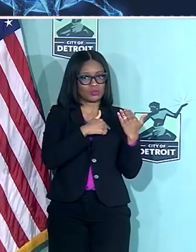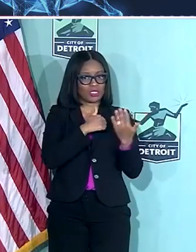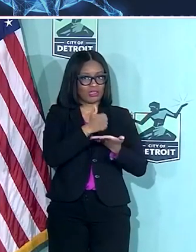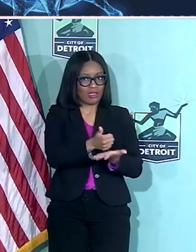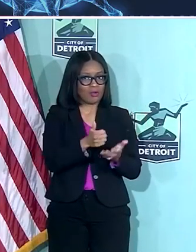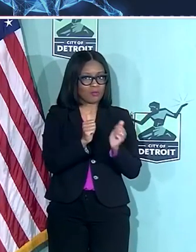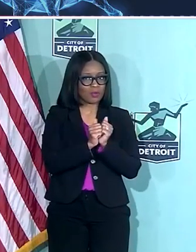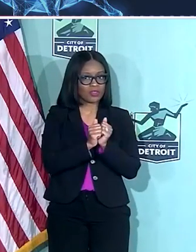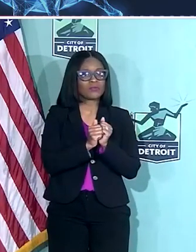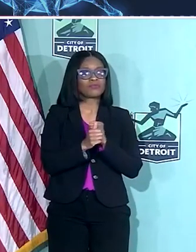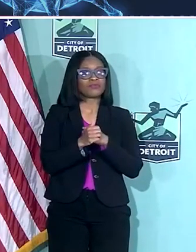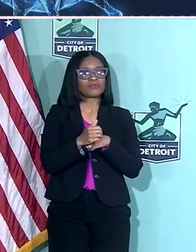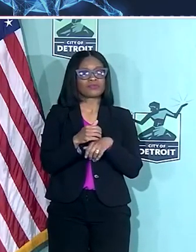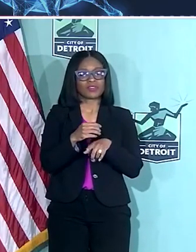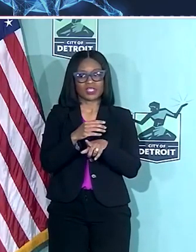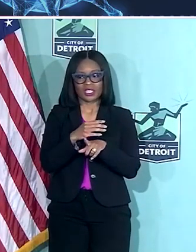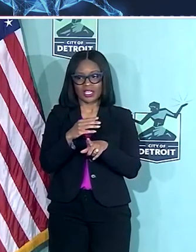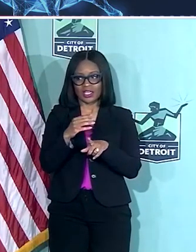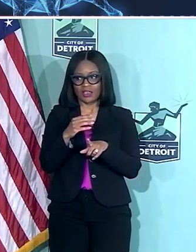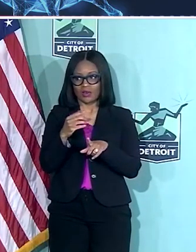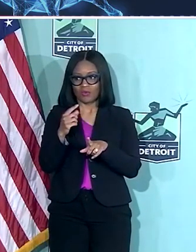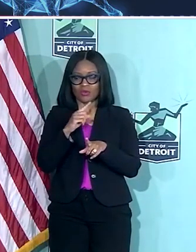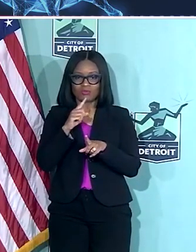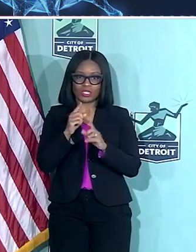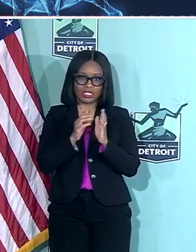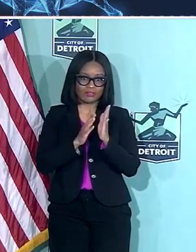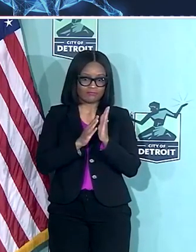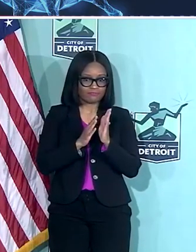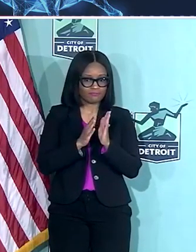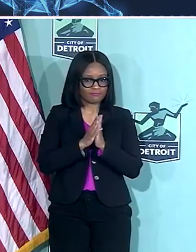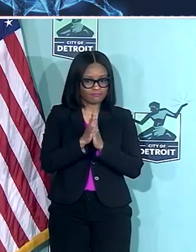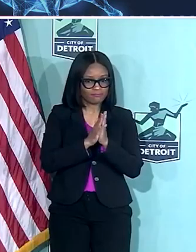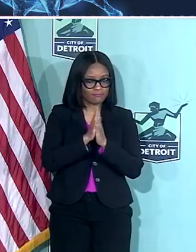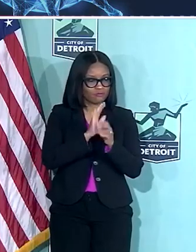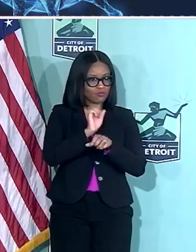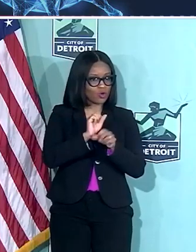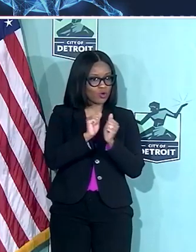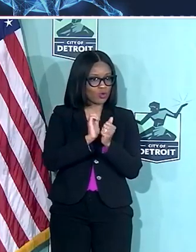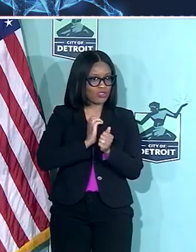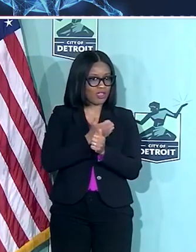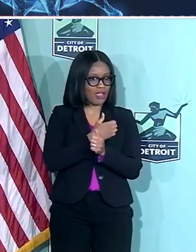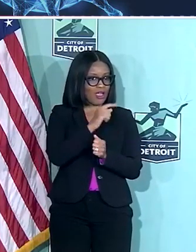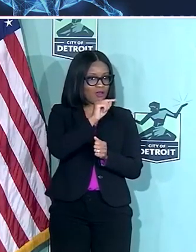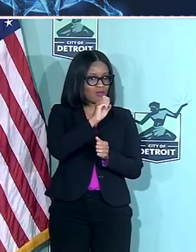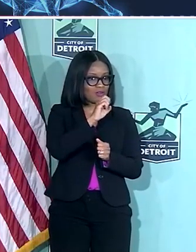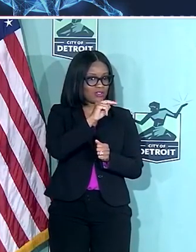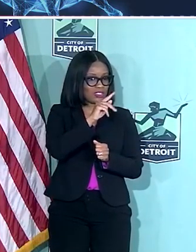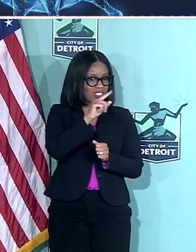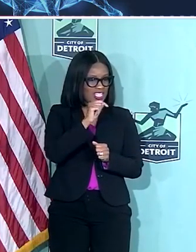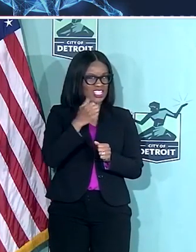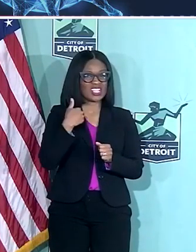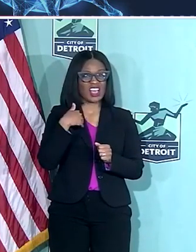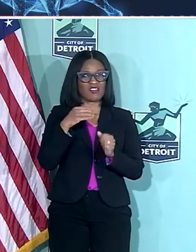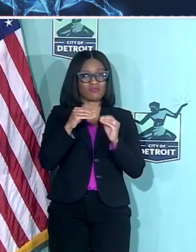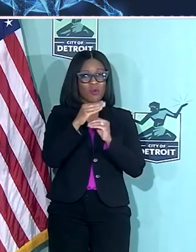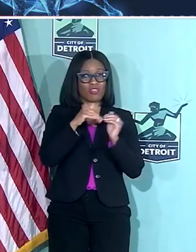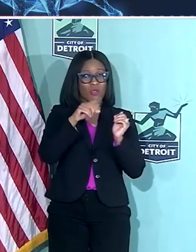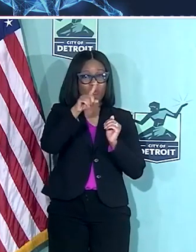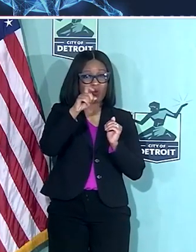a Bedrock standpoint very aggressive in working with all of our tenants as well. We have 100 different retail tenants that we've